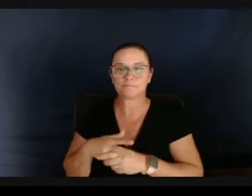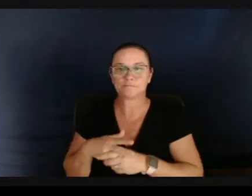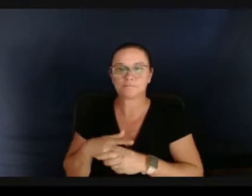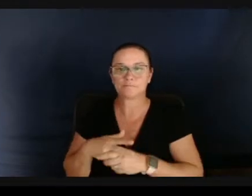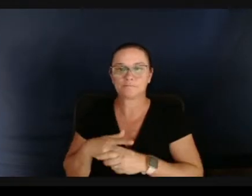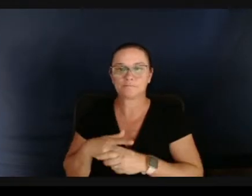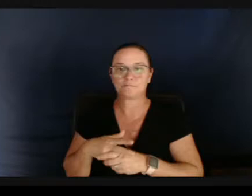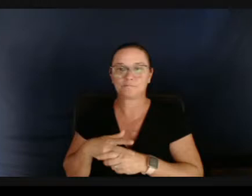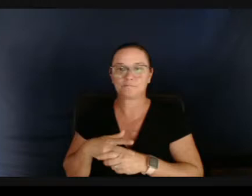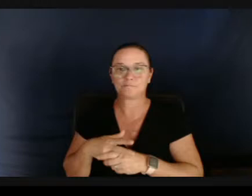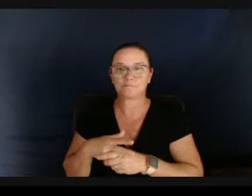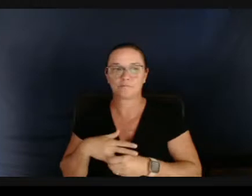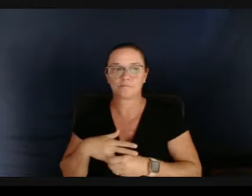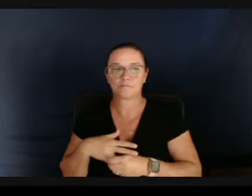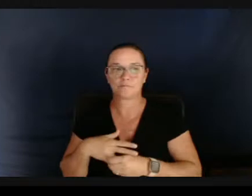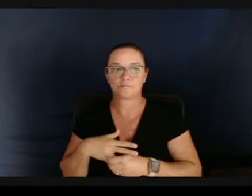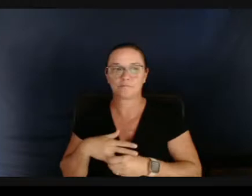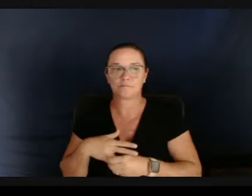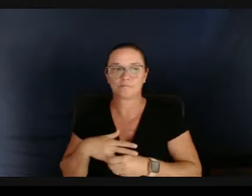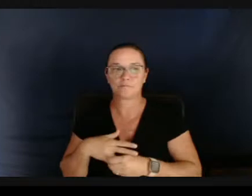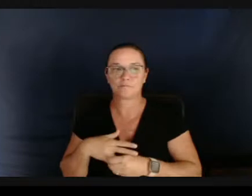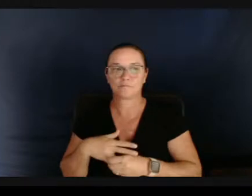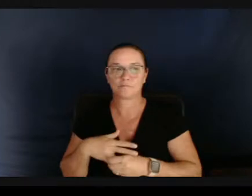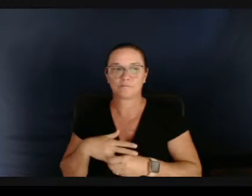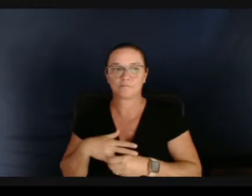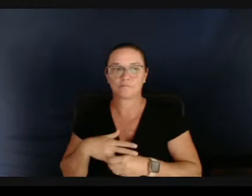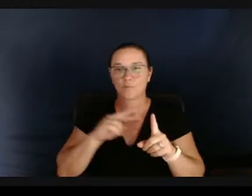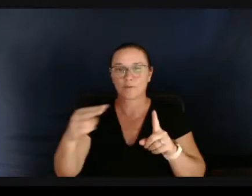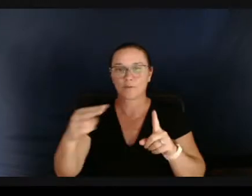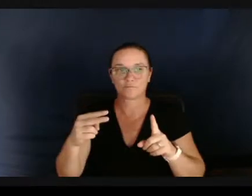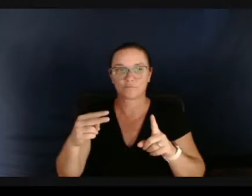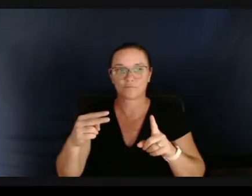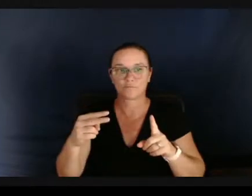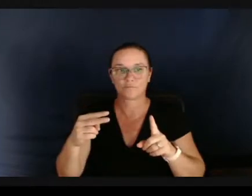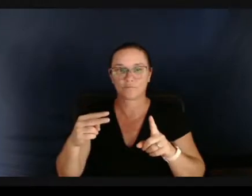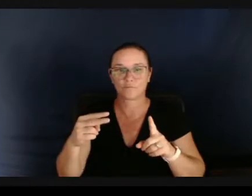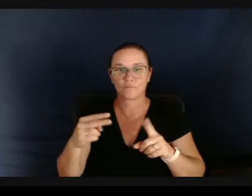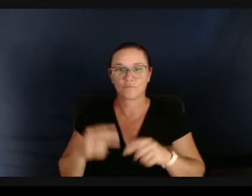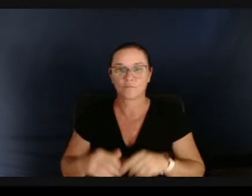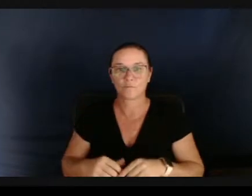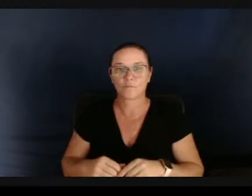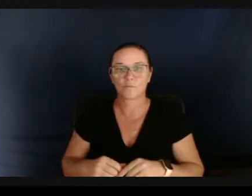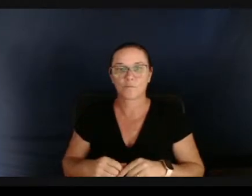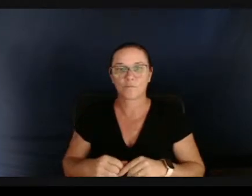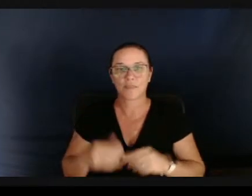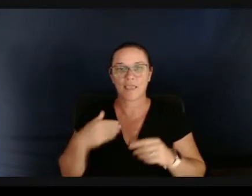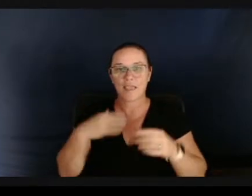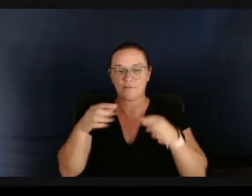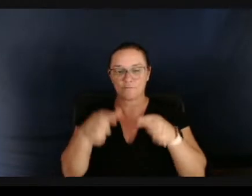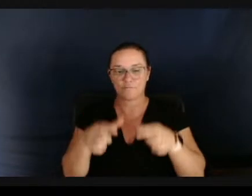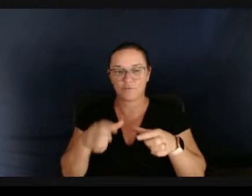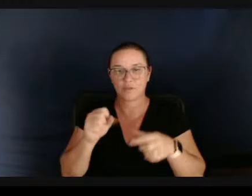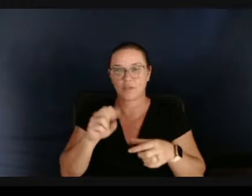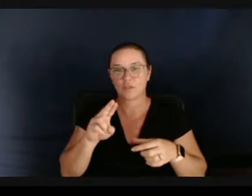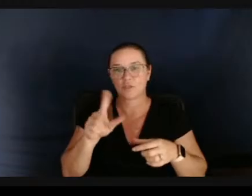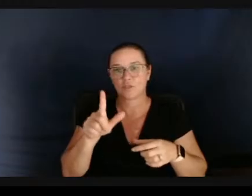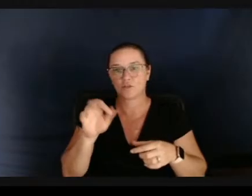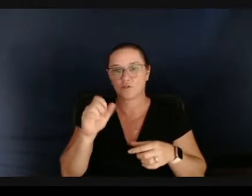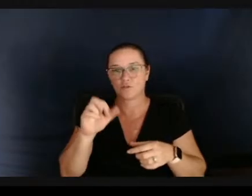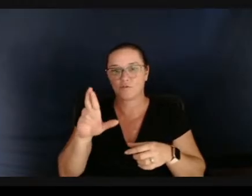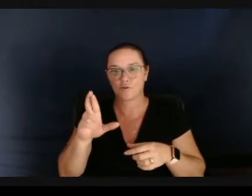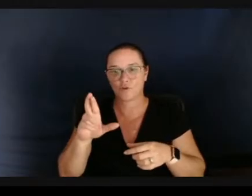angle, patch of sulfur there coming out. You can see how it's leaking from the crack and depositing there too, same